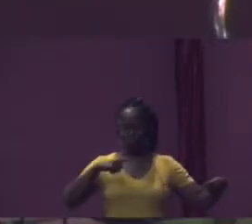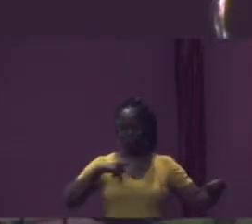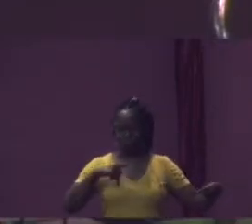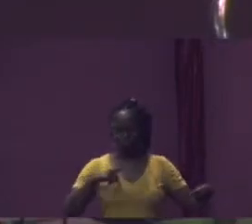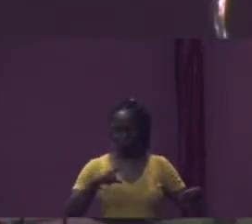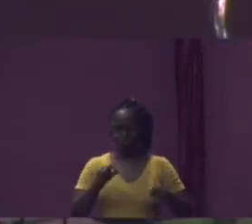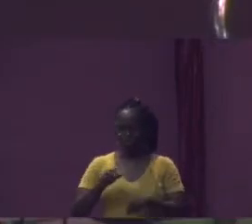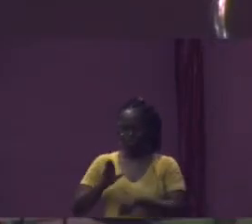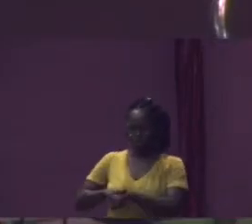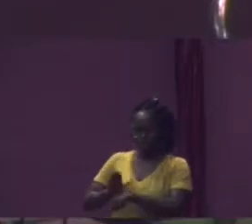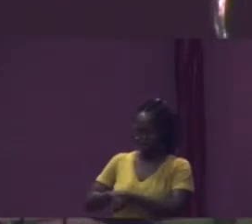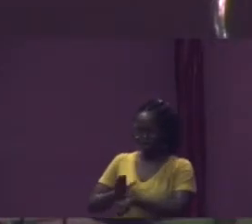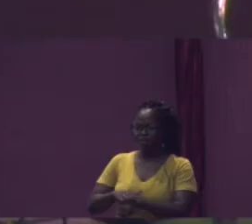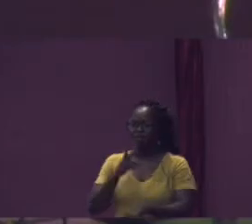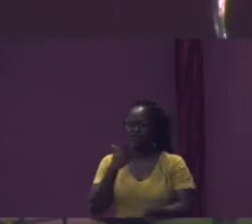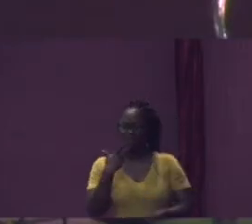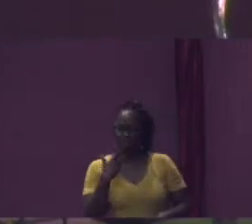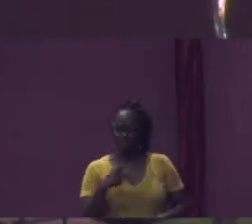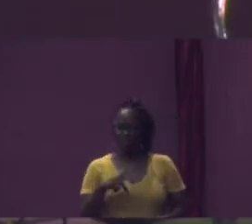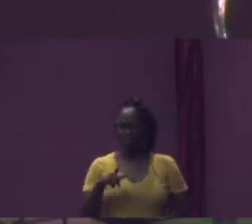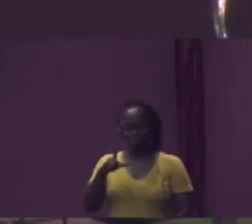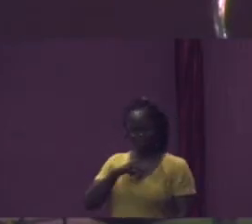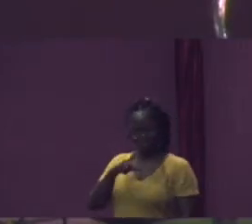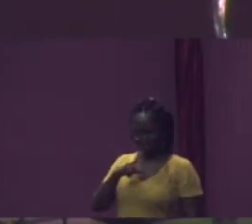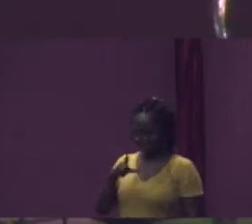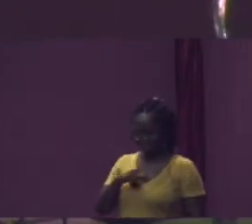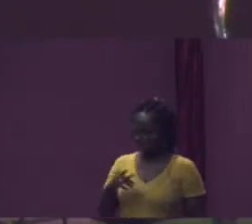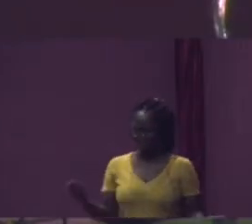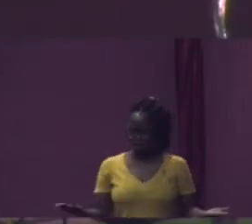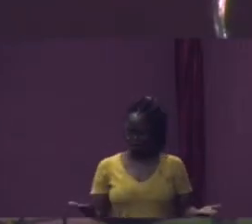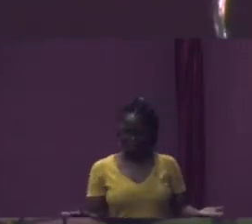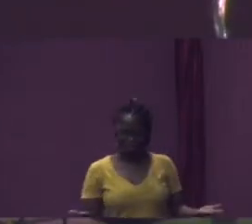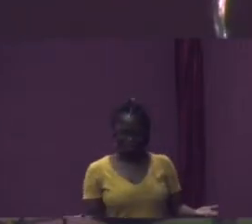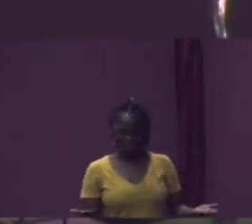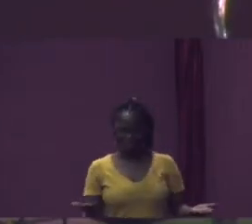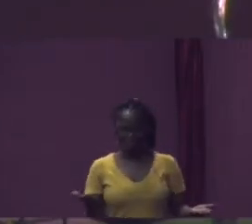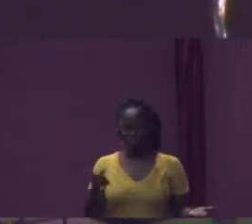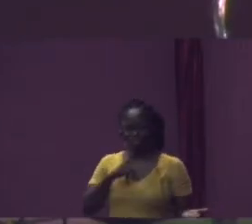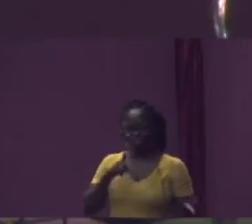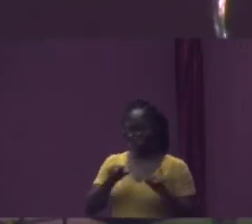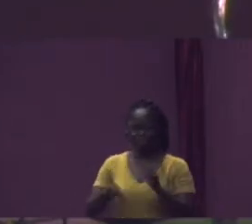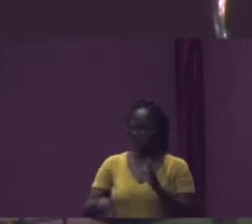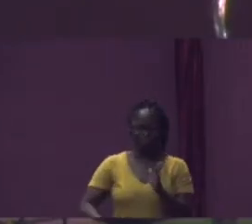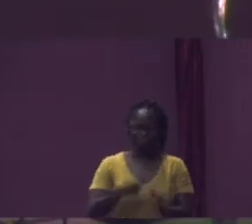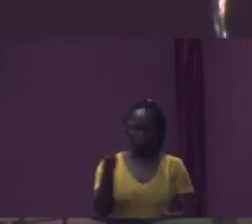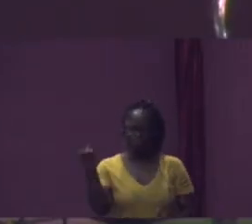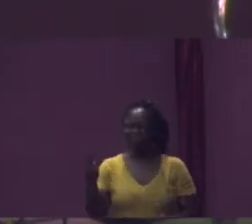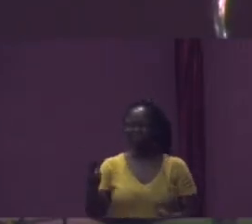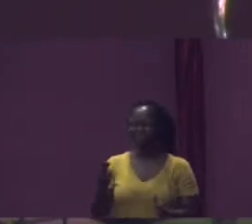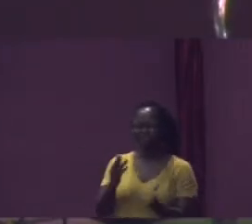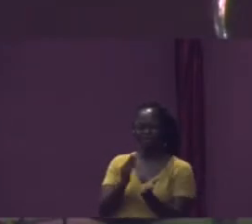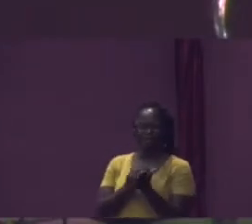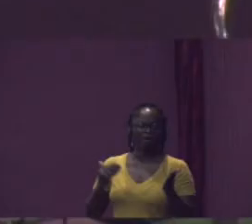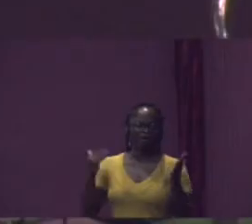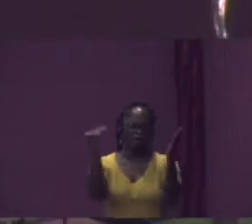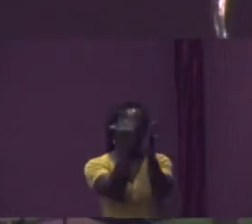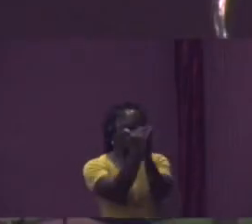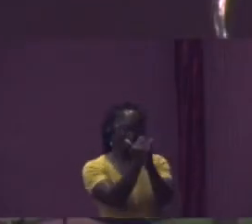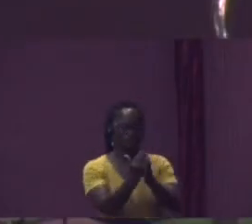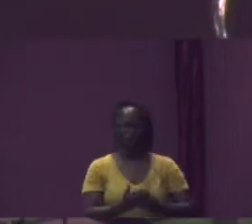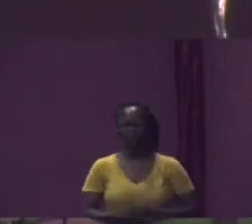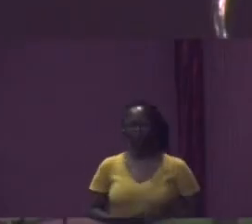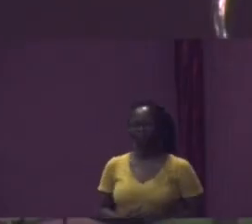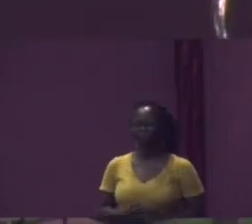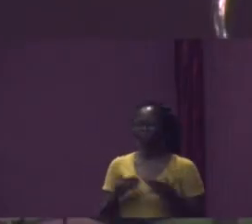After the 70s, deliveries by cesarean sections skyrocketed, and in some hospitals became as common as vaginal deliveries, and we